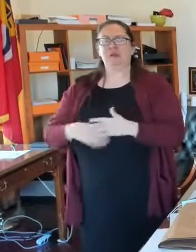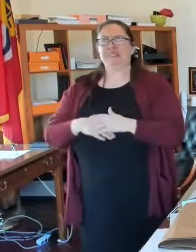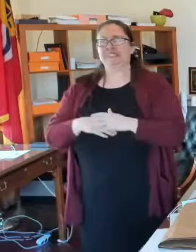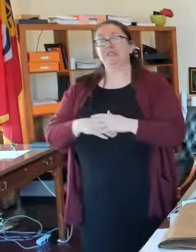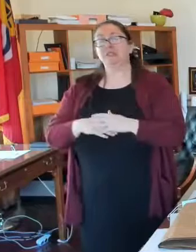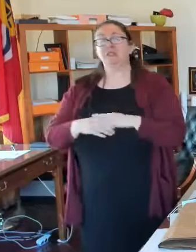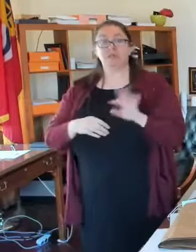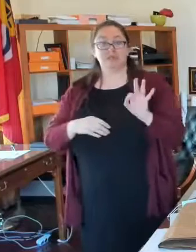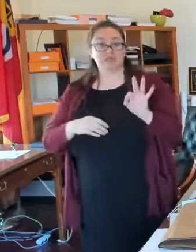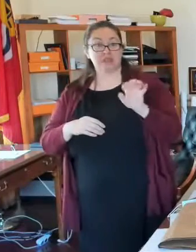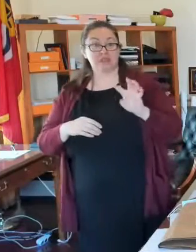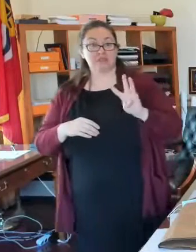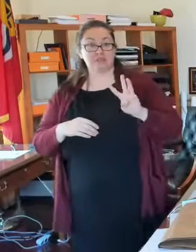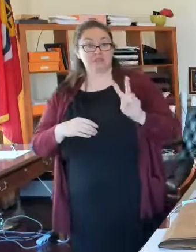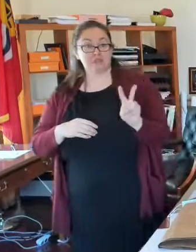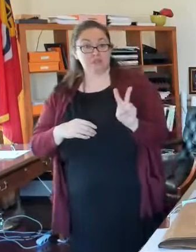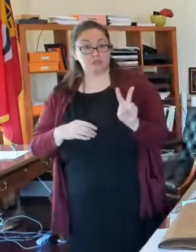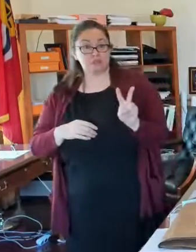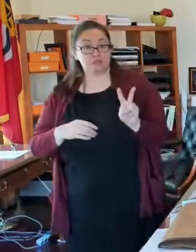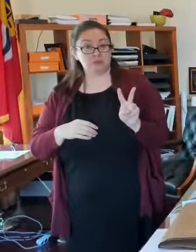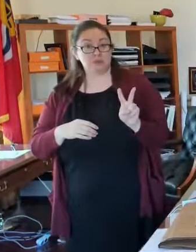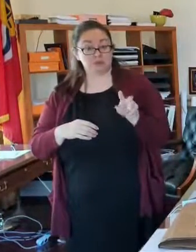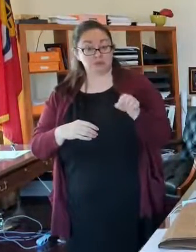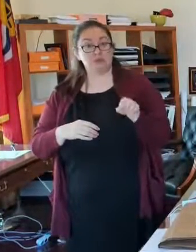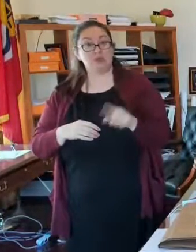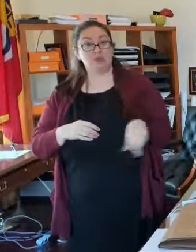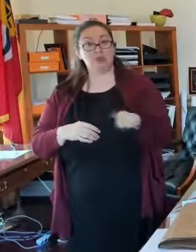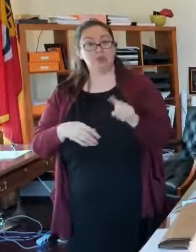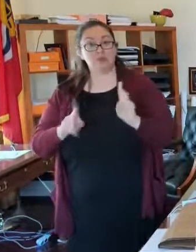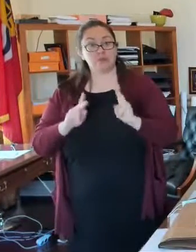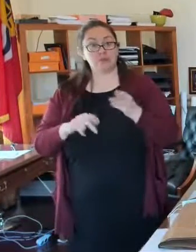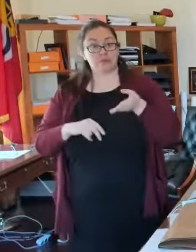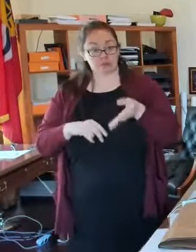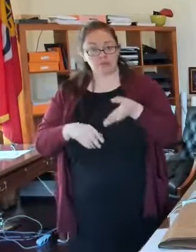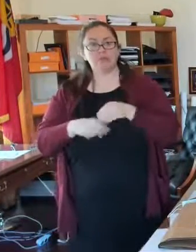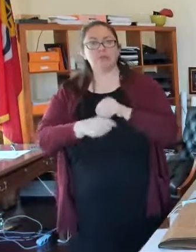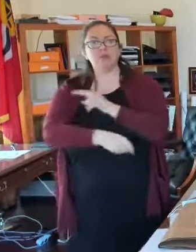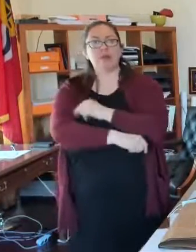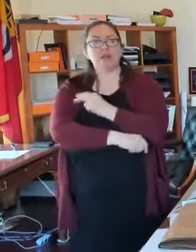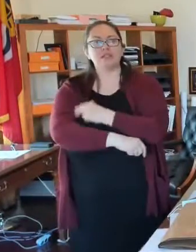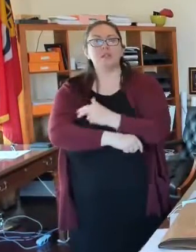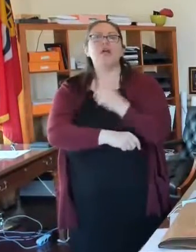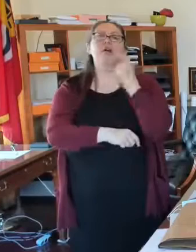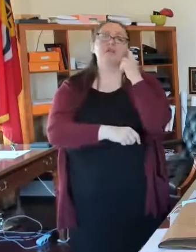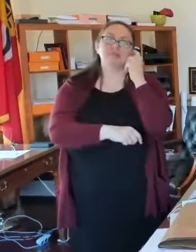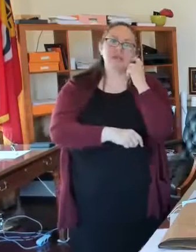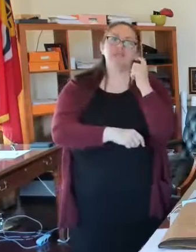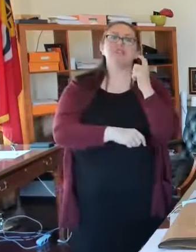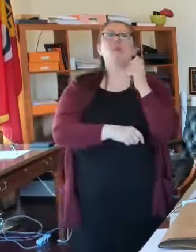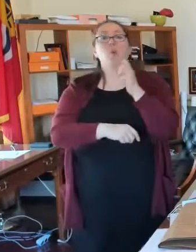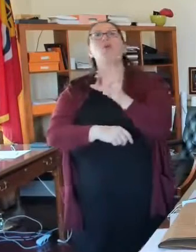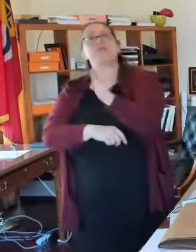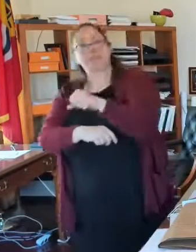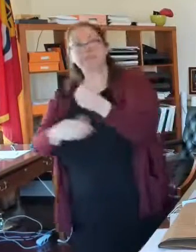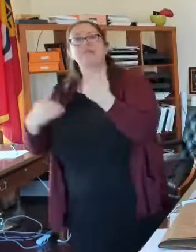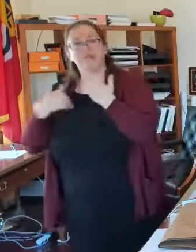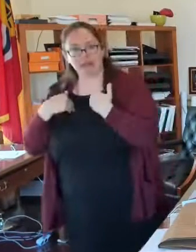these 962 individuals that were in the hospital with COVID or suspected of having COVID,